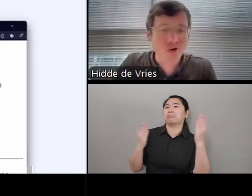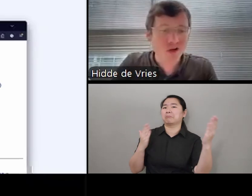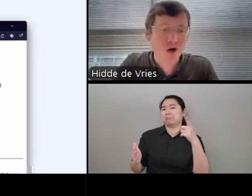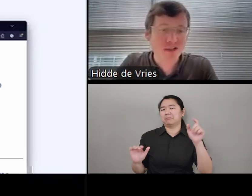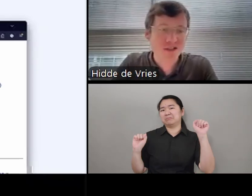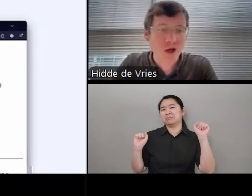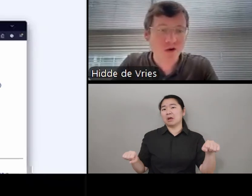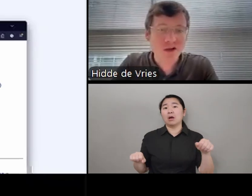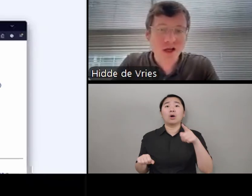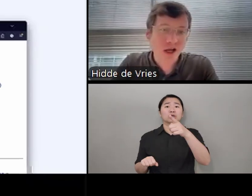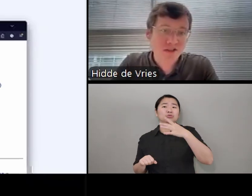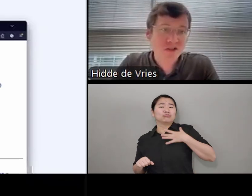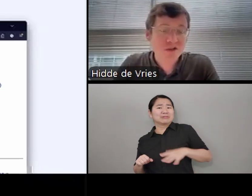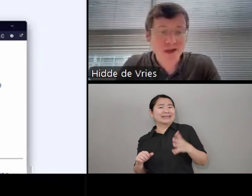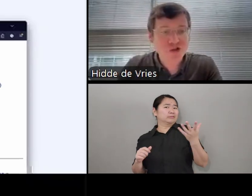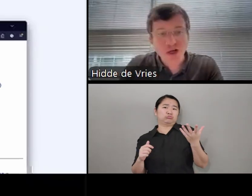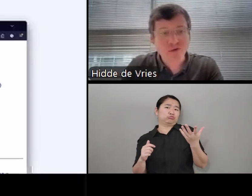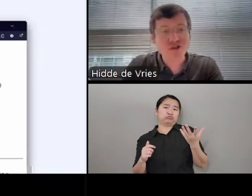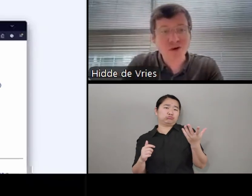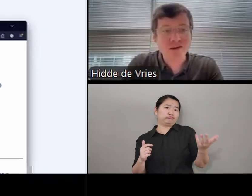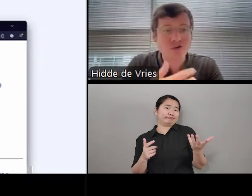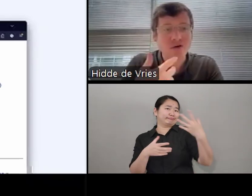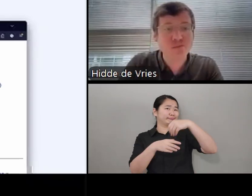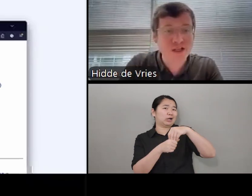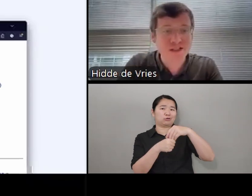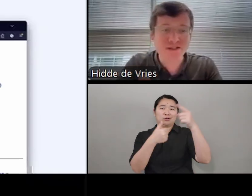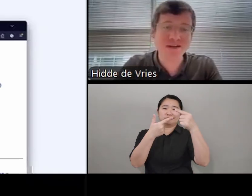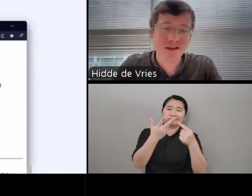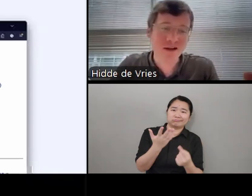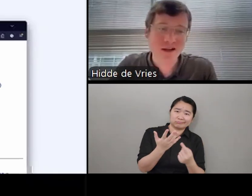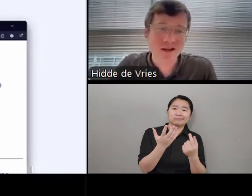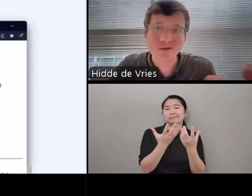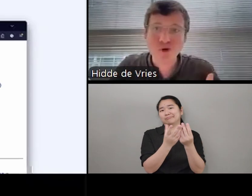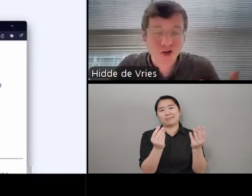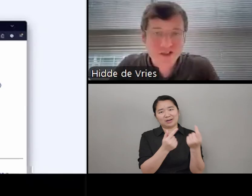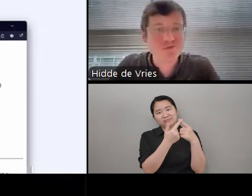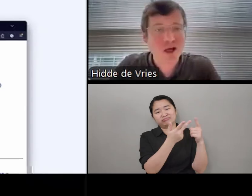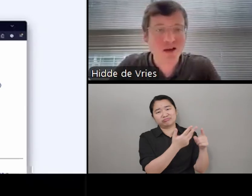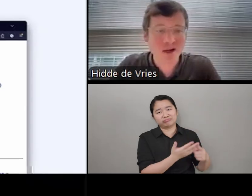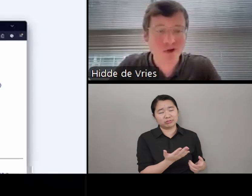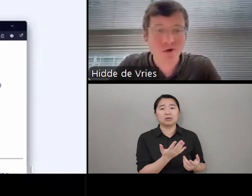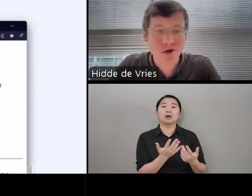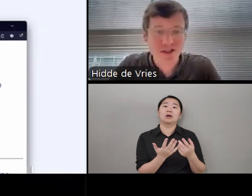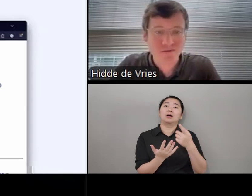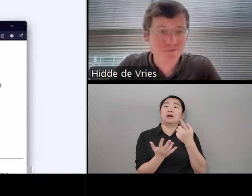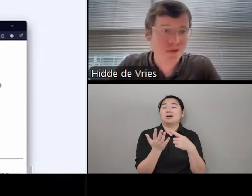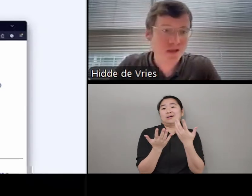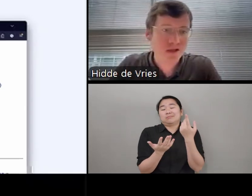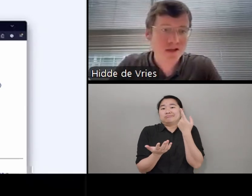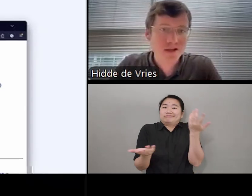all the other parts as well. This is all to make sure that we're talking about complete products when we are